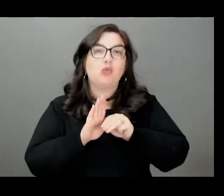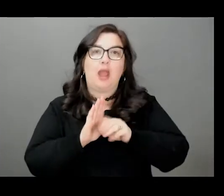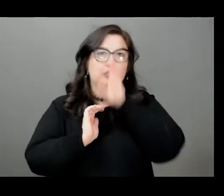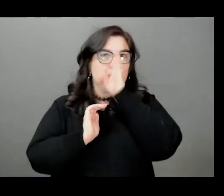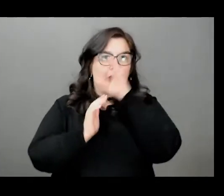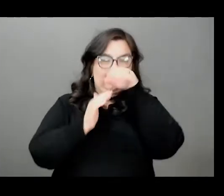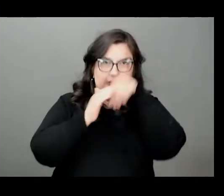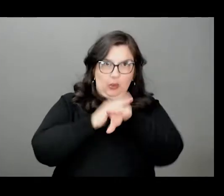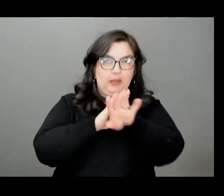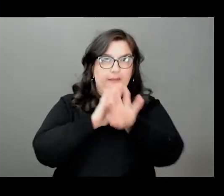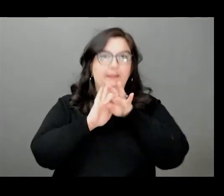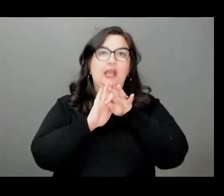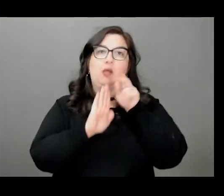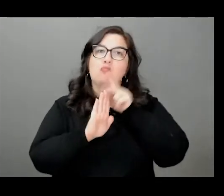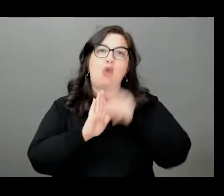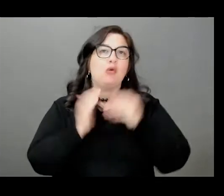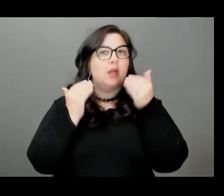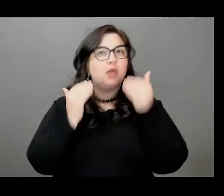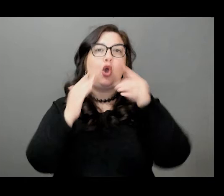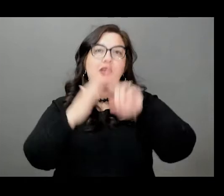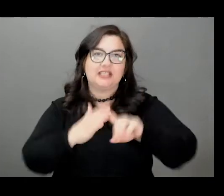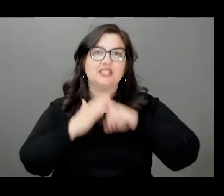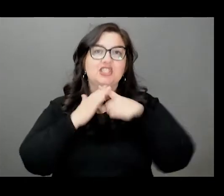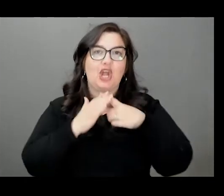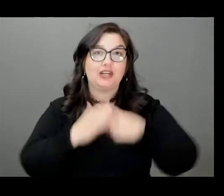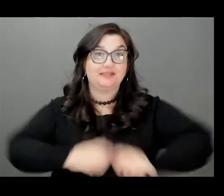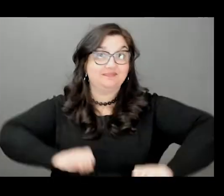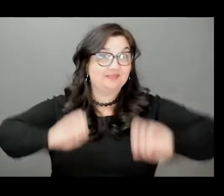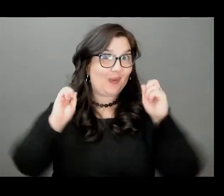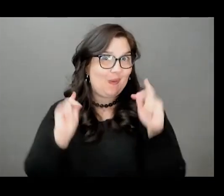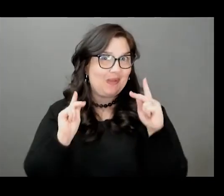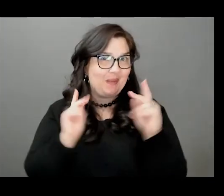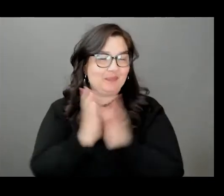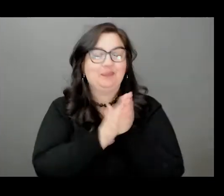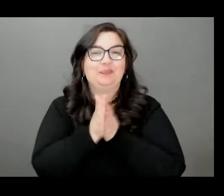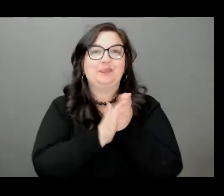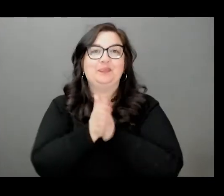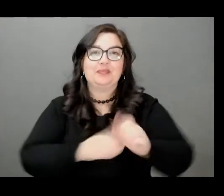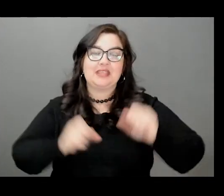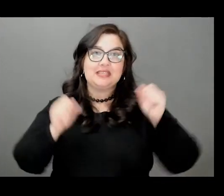of portability and scalability of the platform, right? They can directly come in and get started. Yeah.